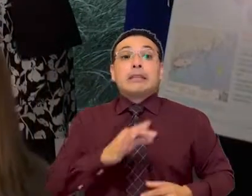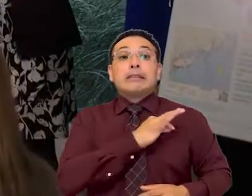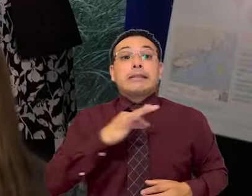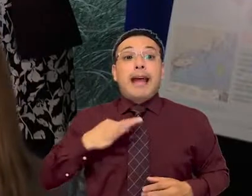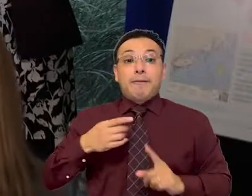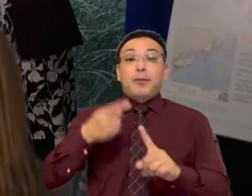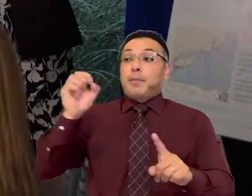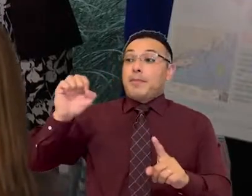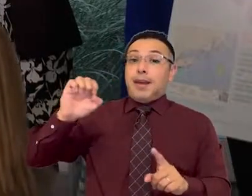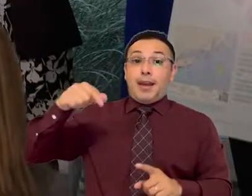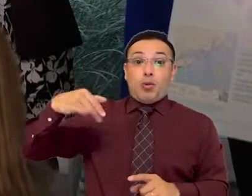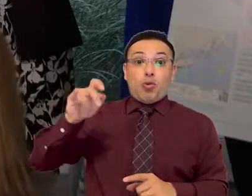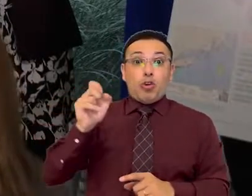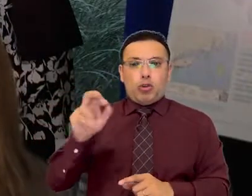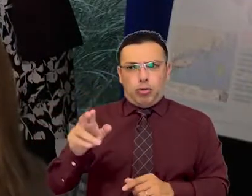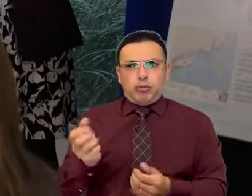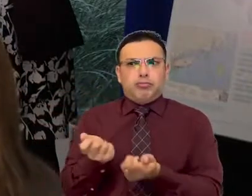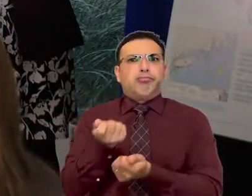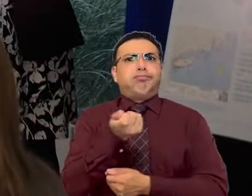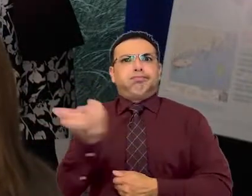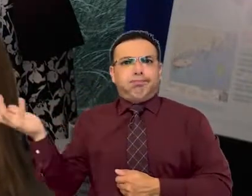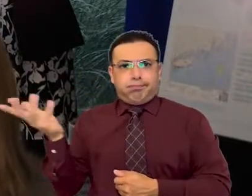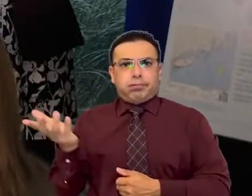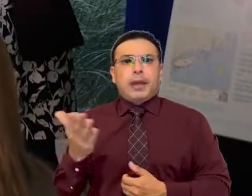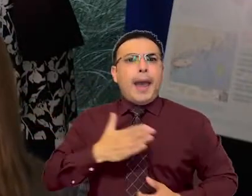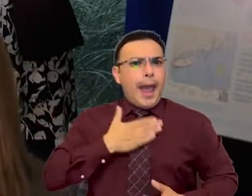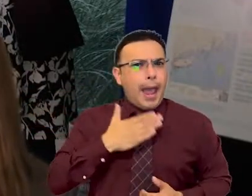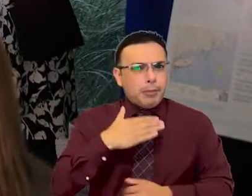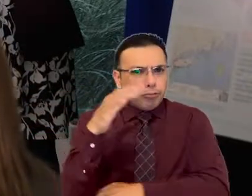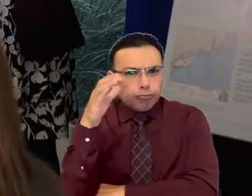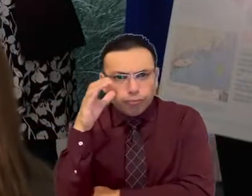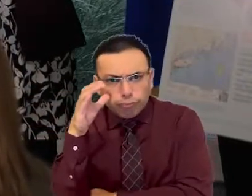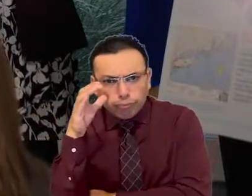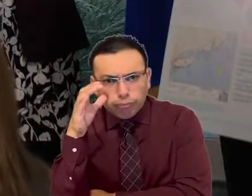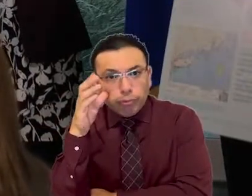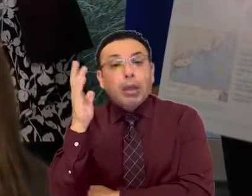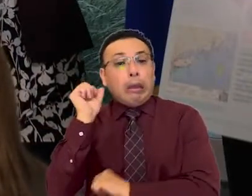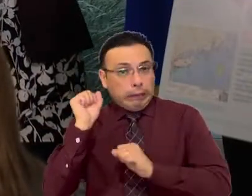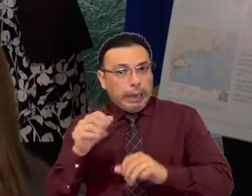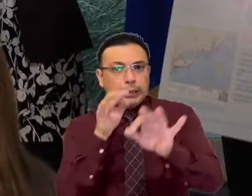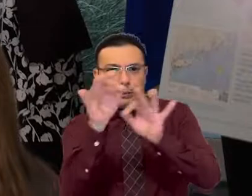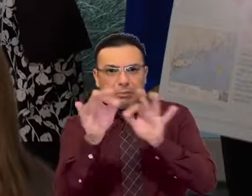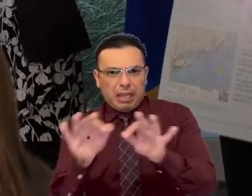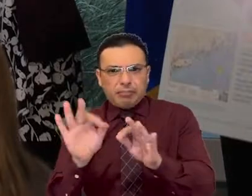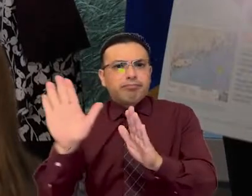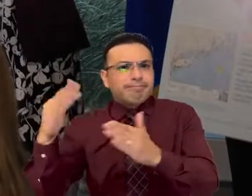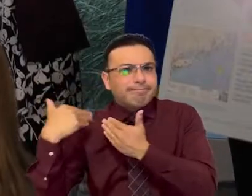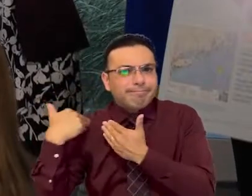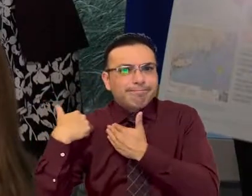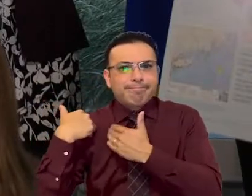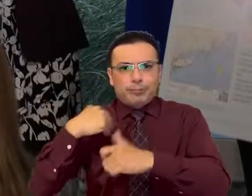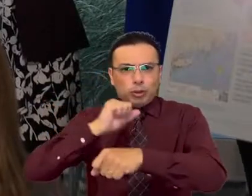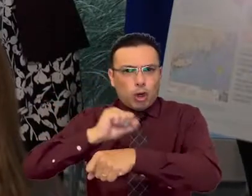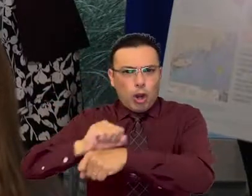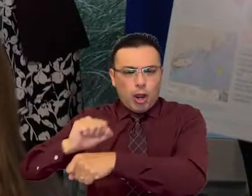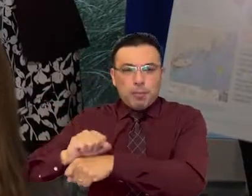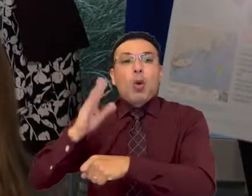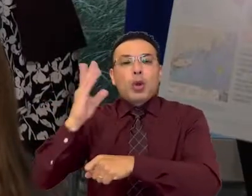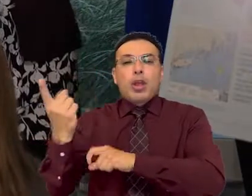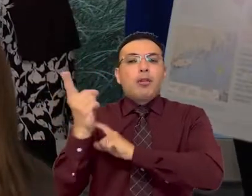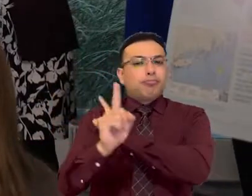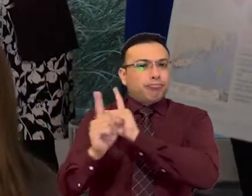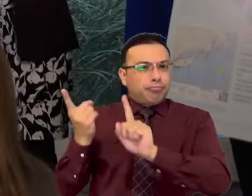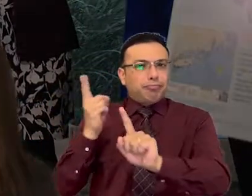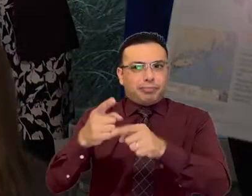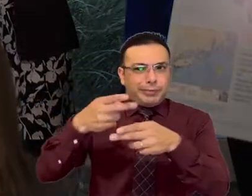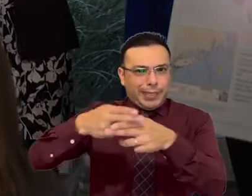here tonight to listen to you and also share a little bit more about what they do. So we're going to have them all come up here and introduce themselves and also share where